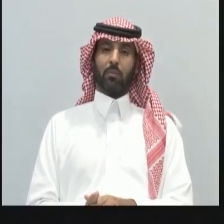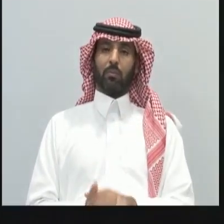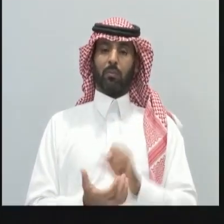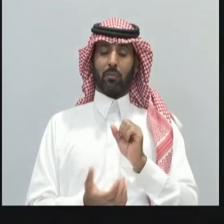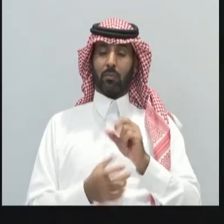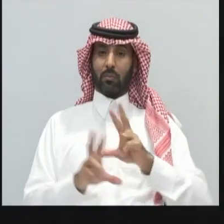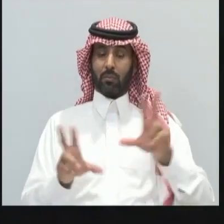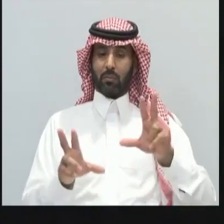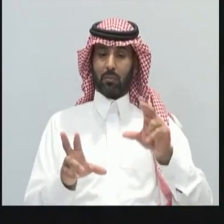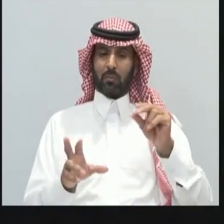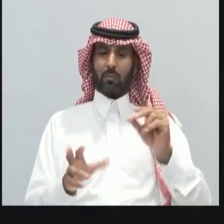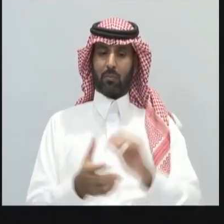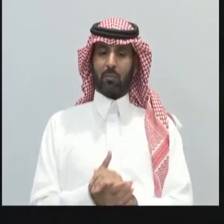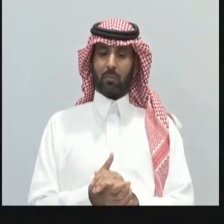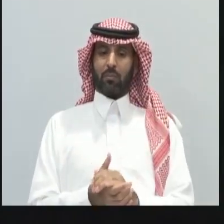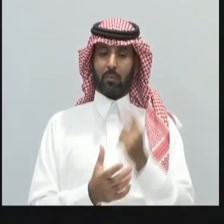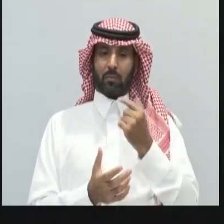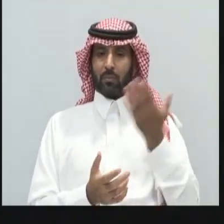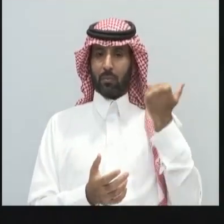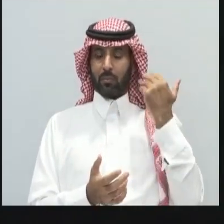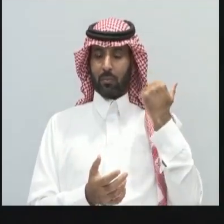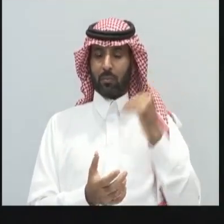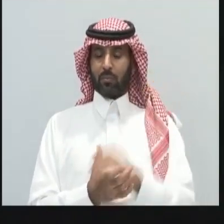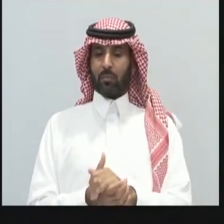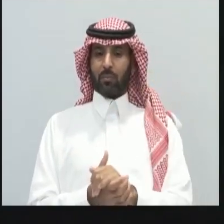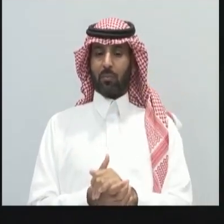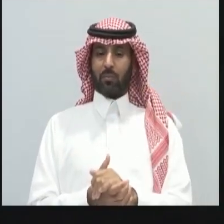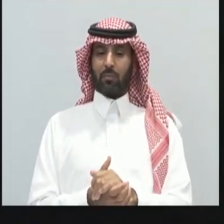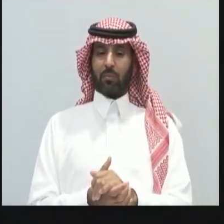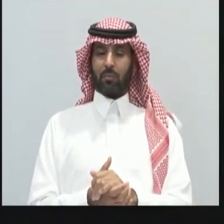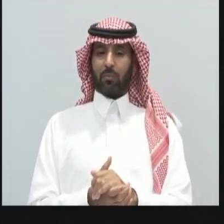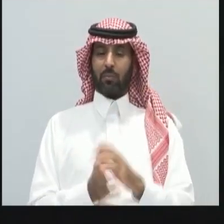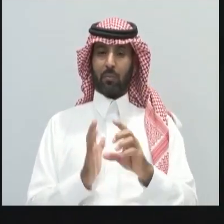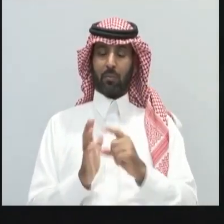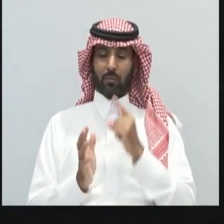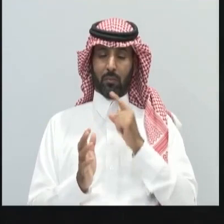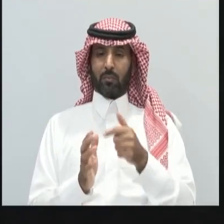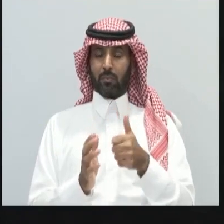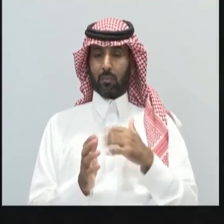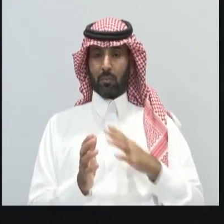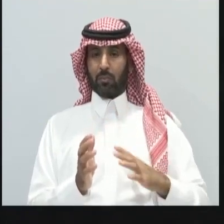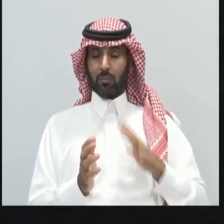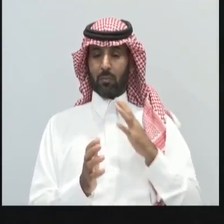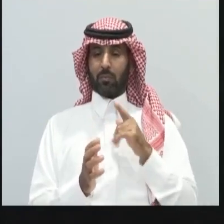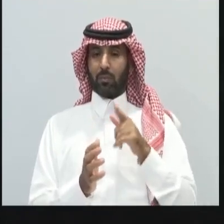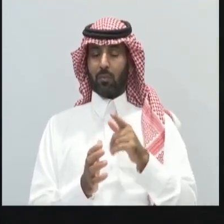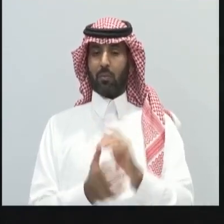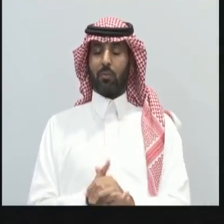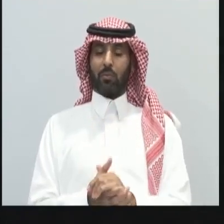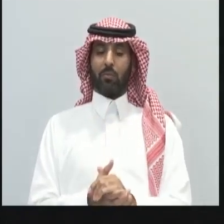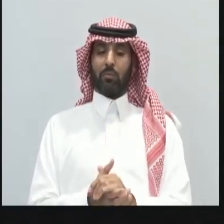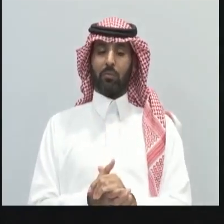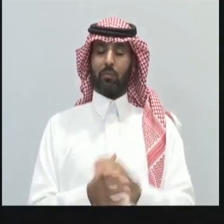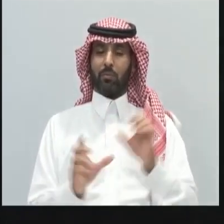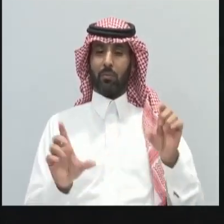TV, and in the years they're talking, that's talking about here in these lines, if you own a plasma TV, this means that you